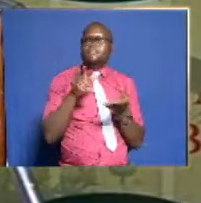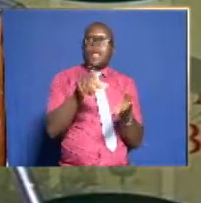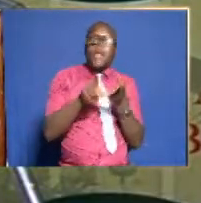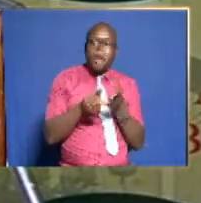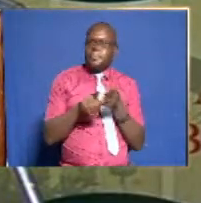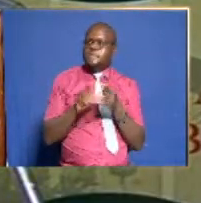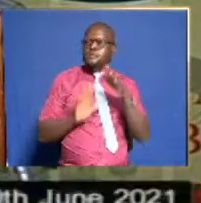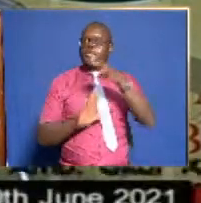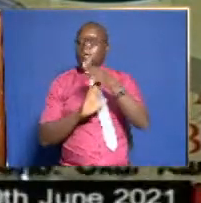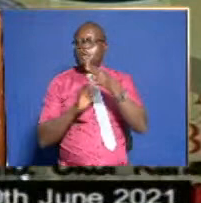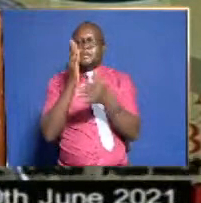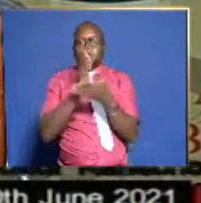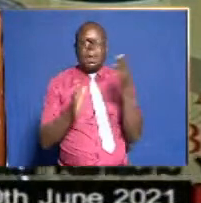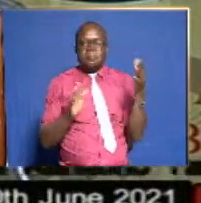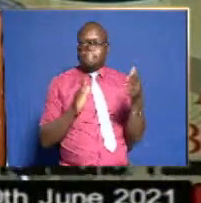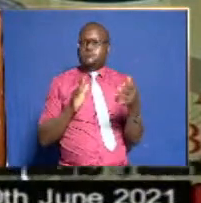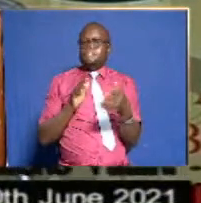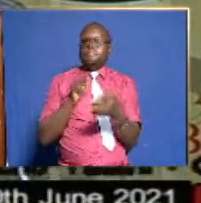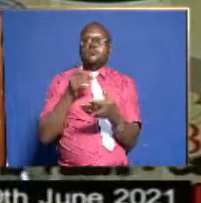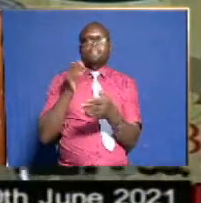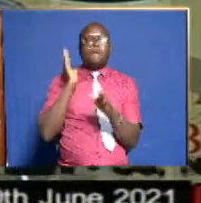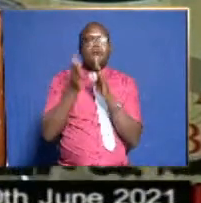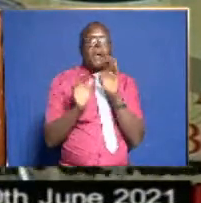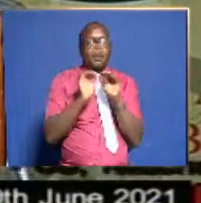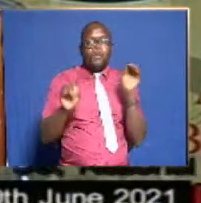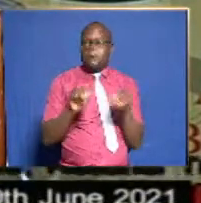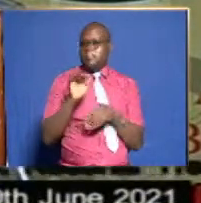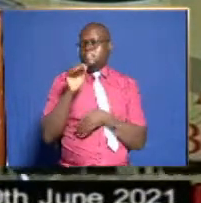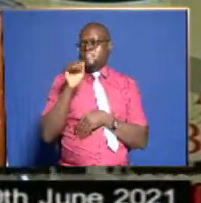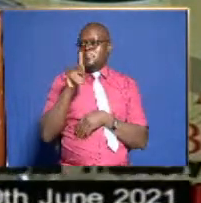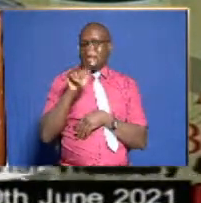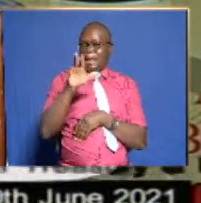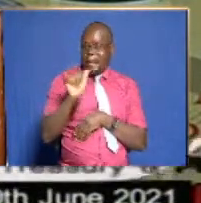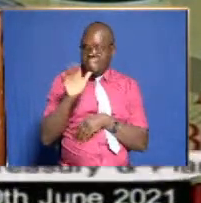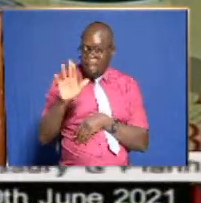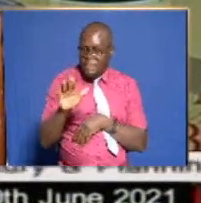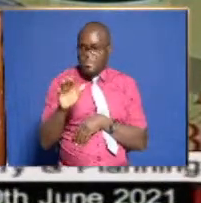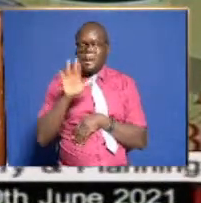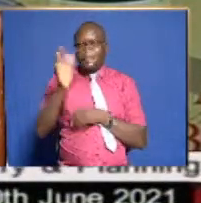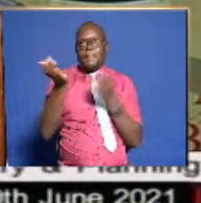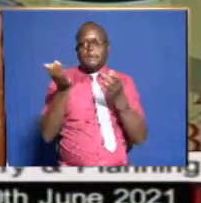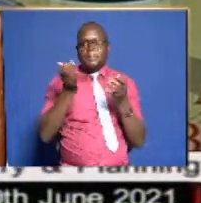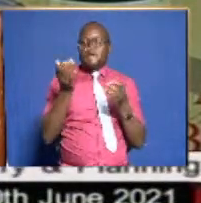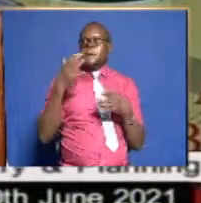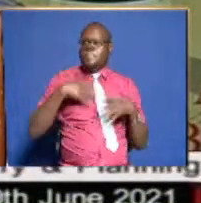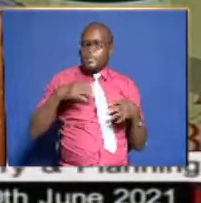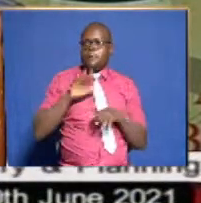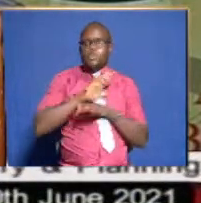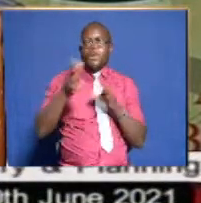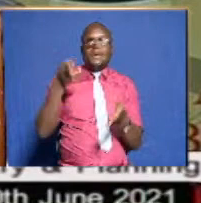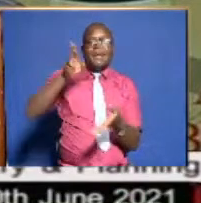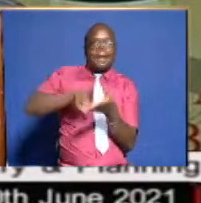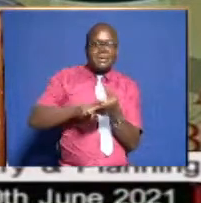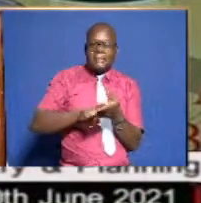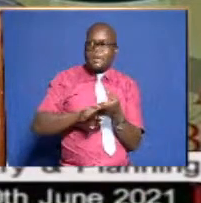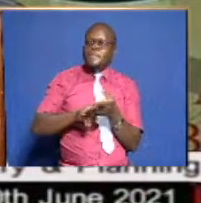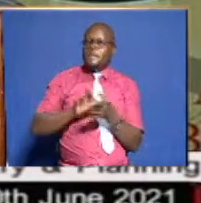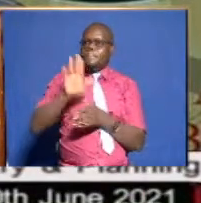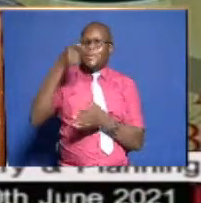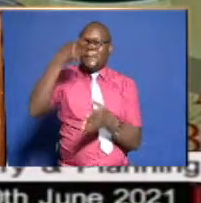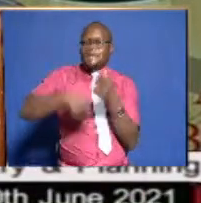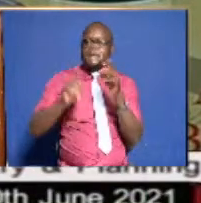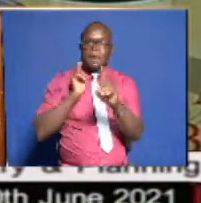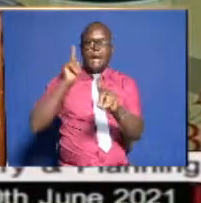stop filers, and decliners. In addition, there are traders and merchants who are not registered at all for tax